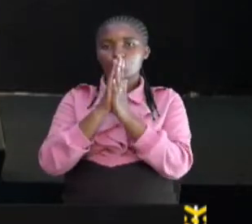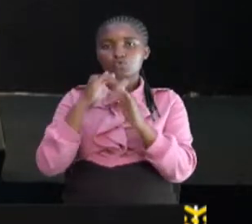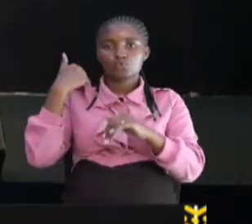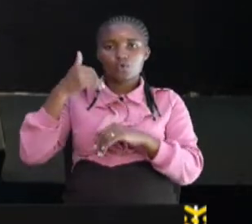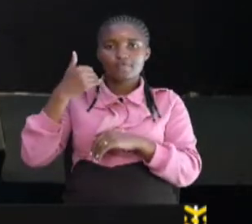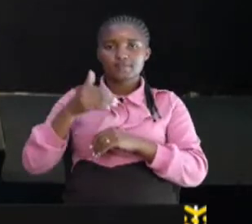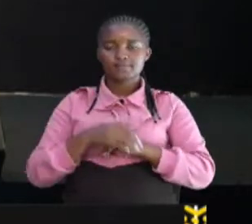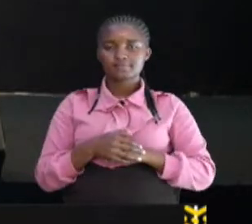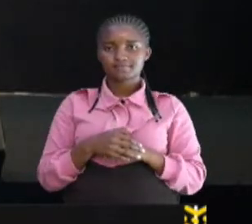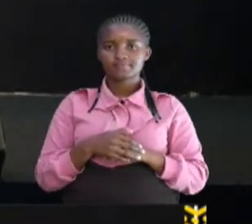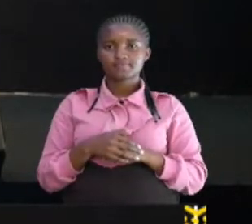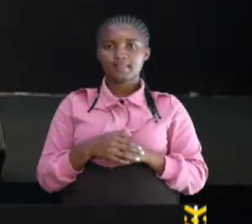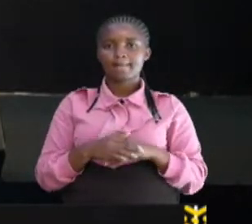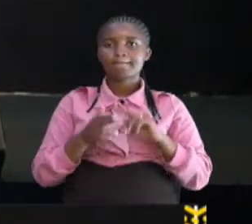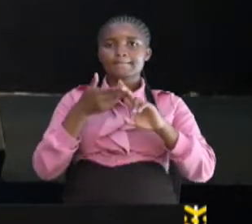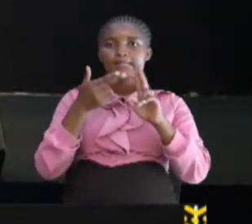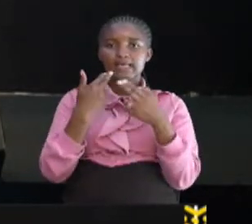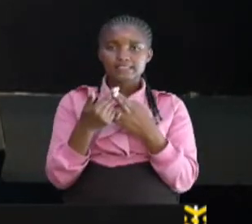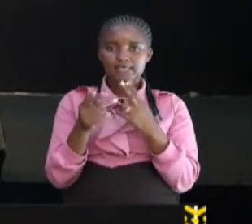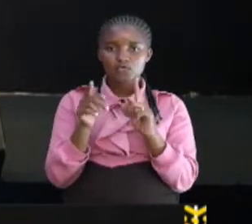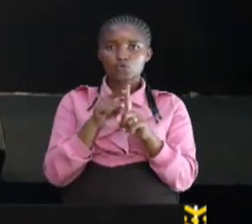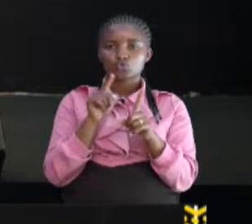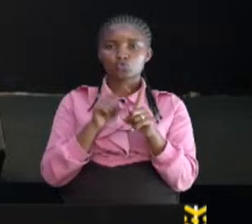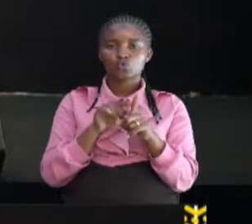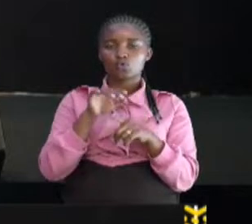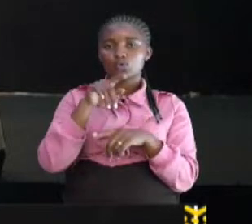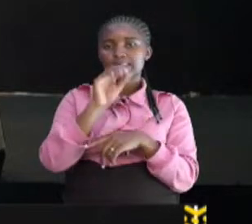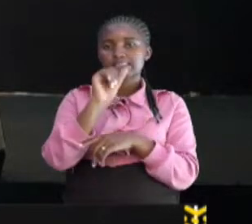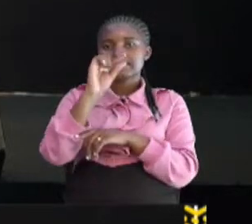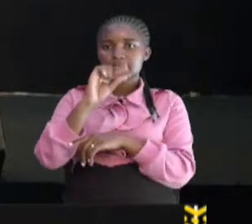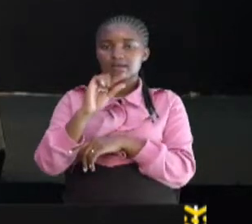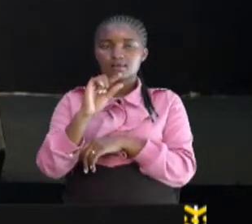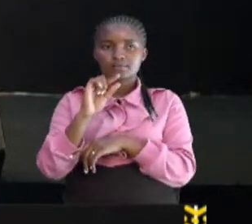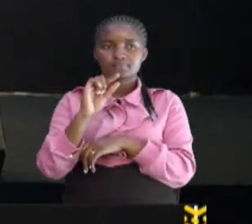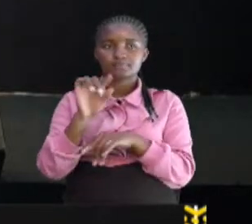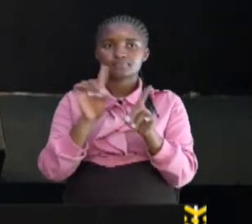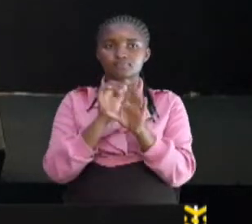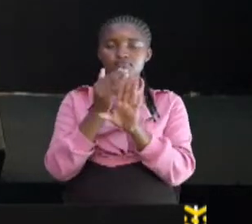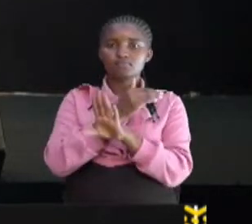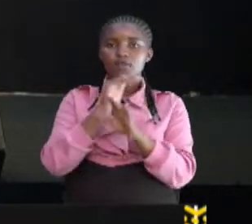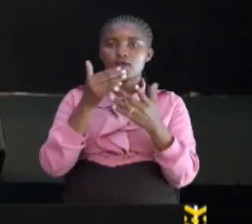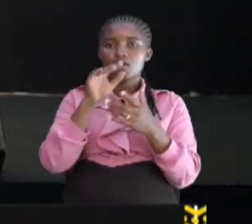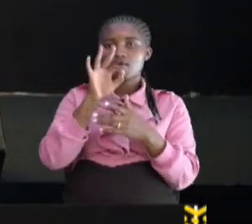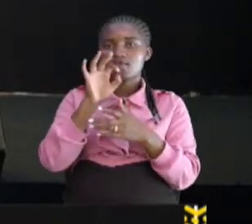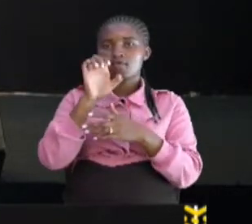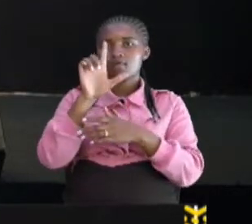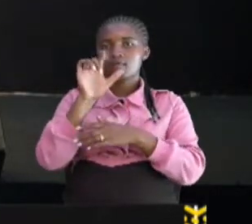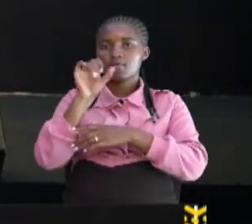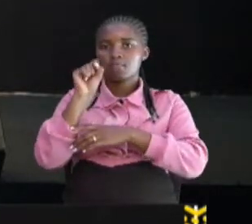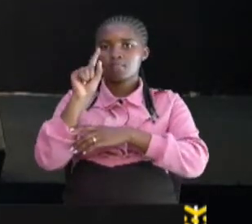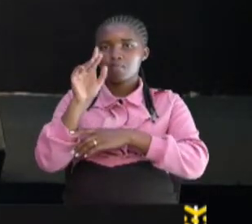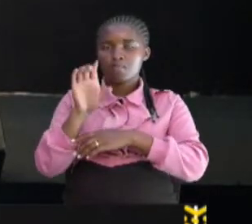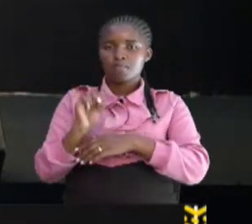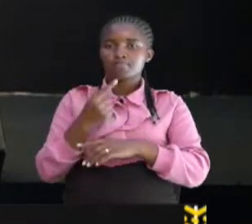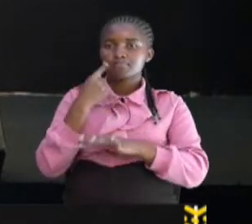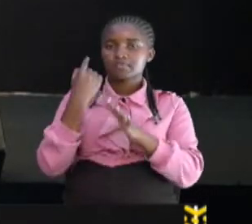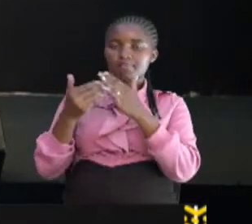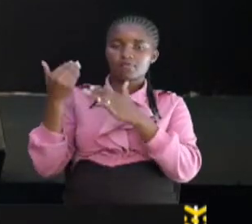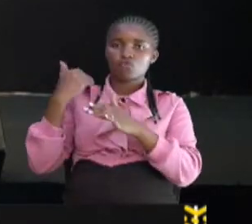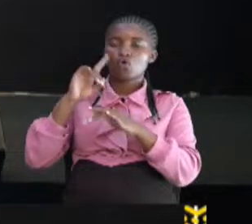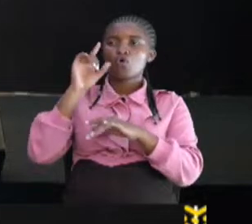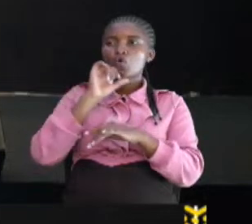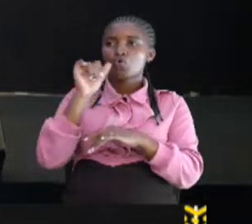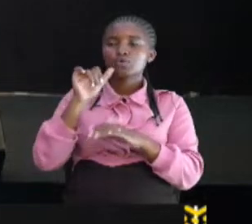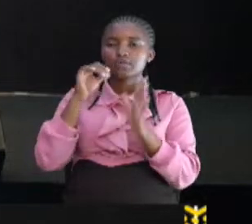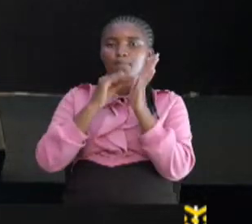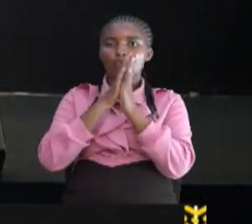So hashtags and tagging, yeah, they work. Just like Felicitas was saying earlier, you shouldn't be posting with